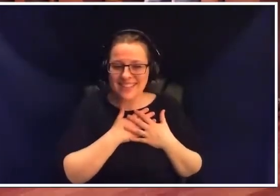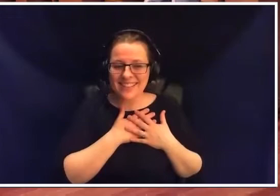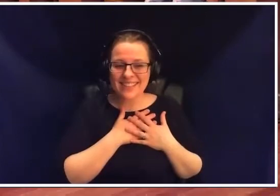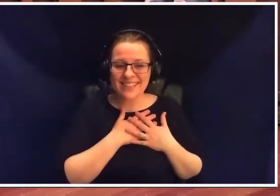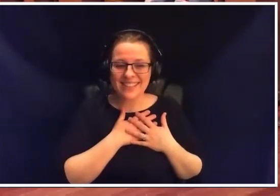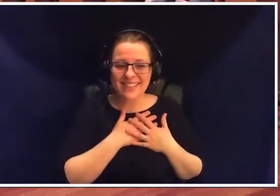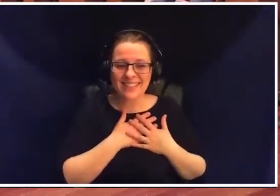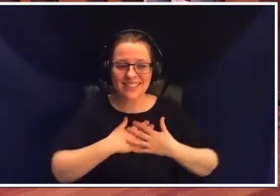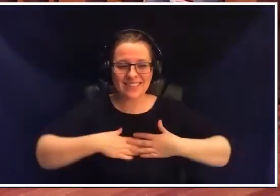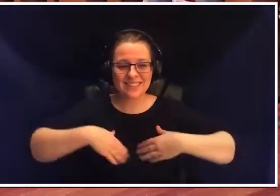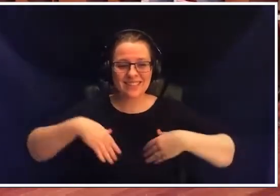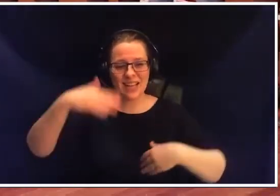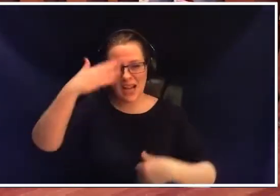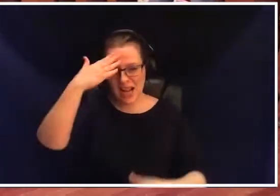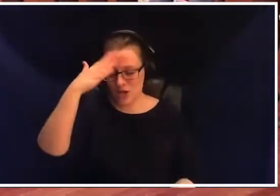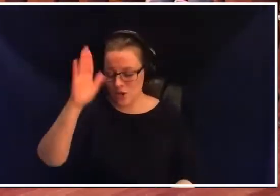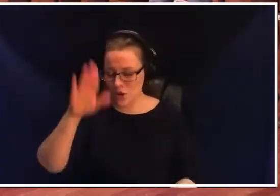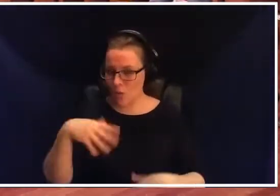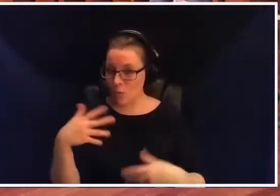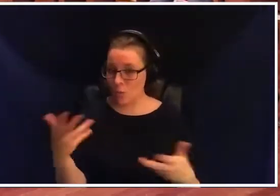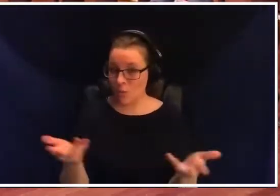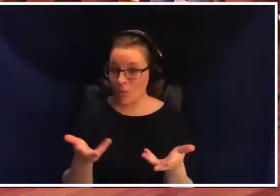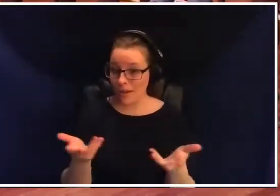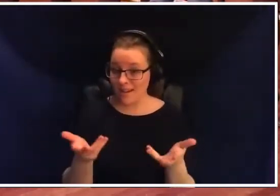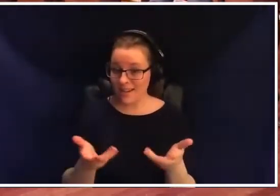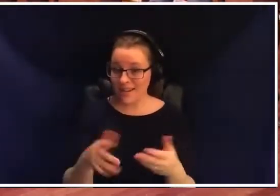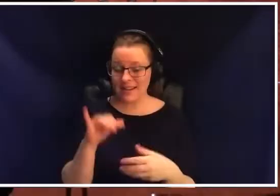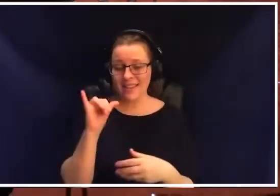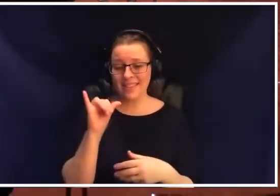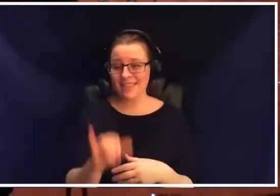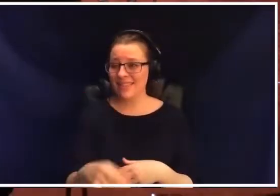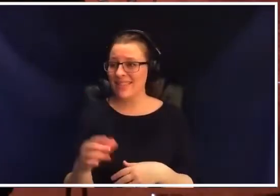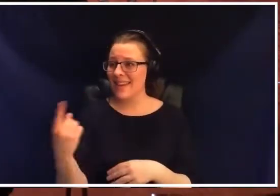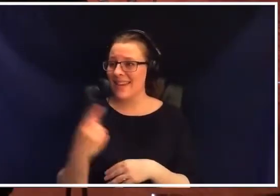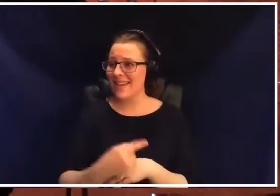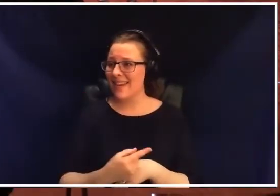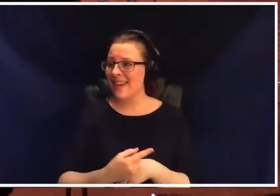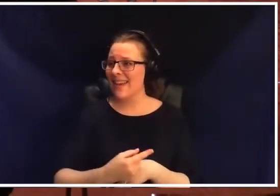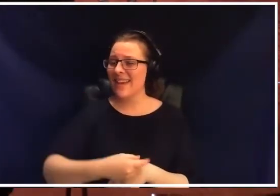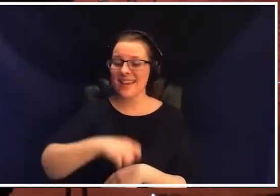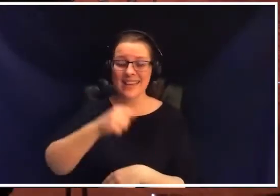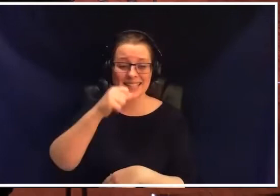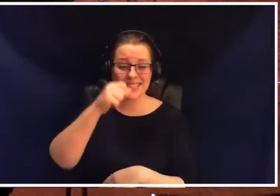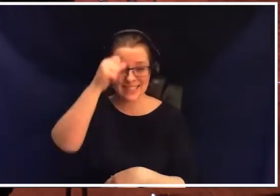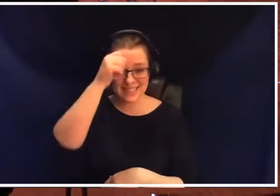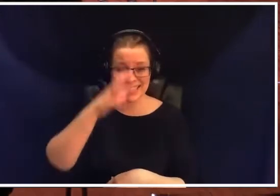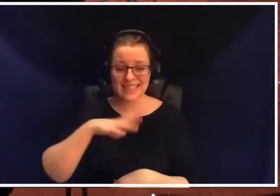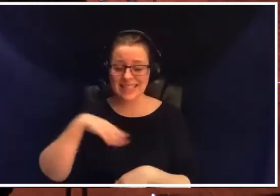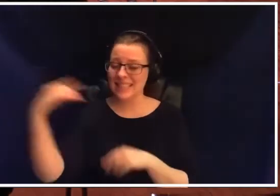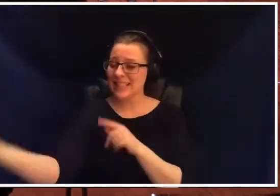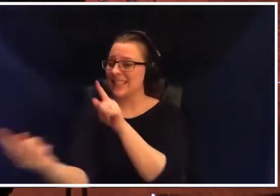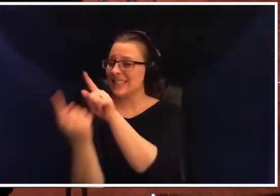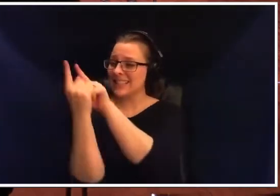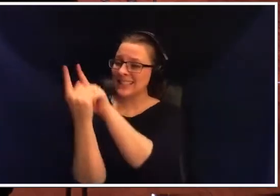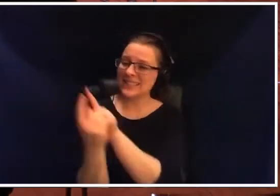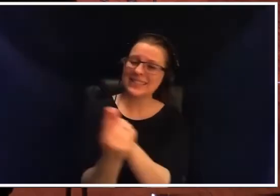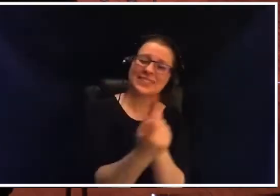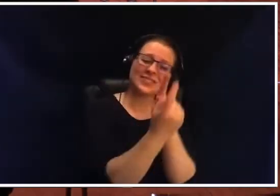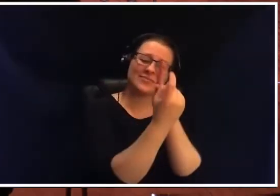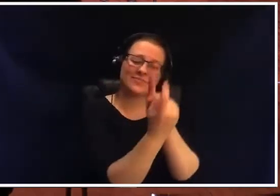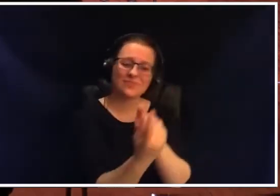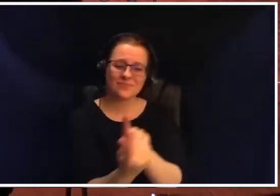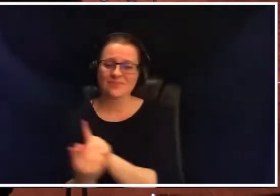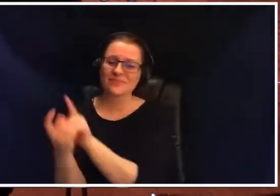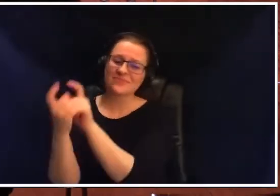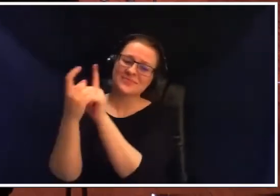I only know when he began to dance with me.